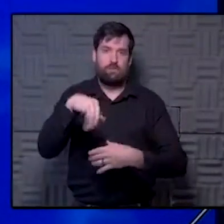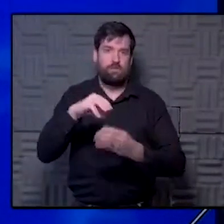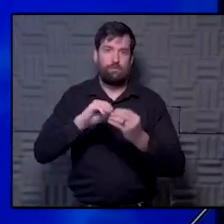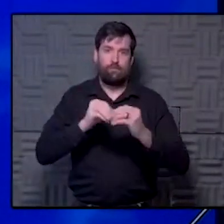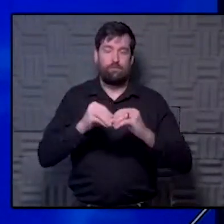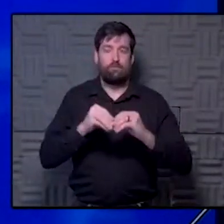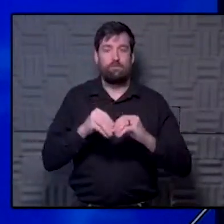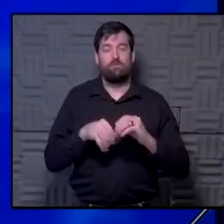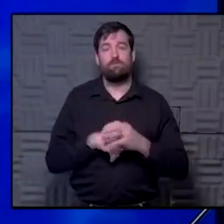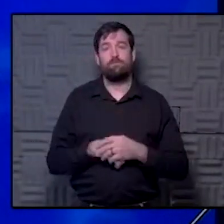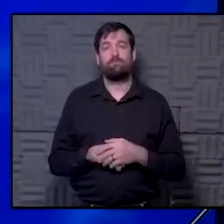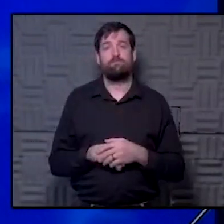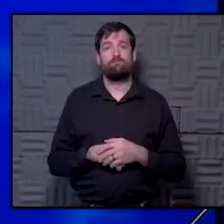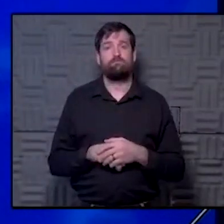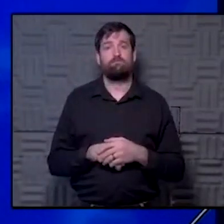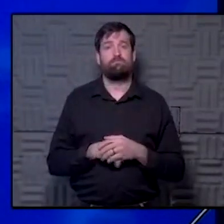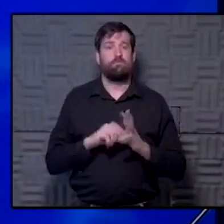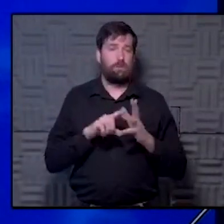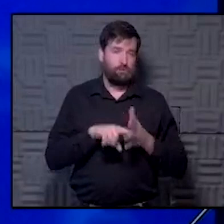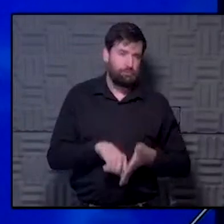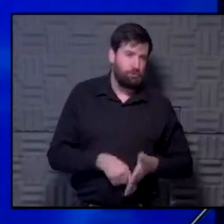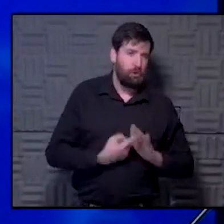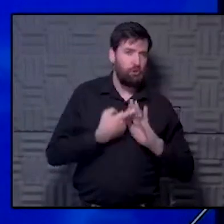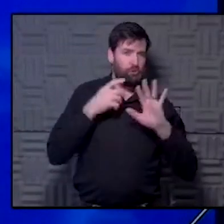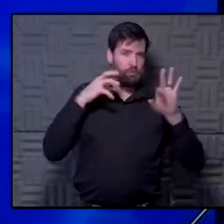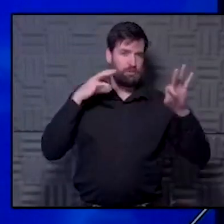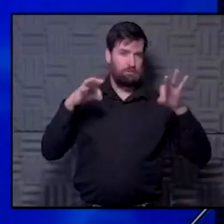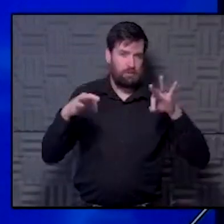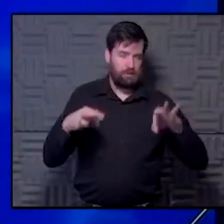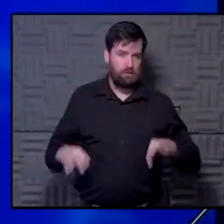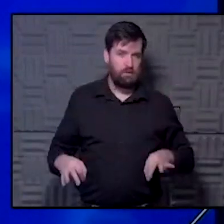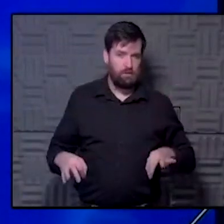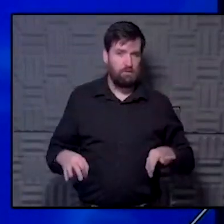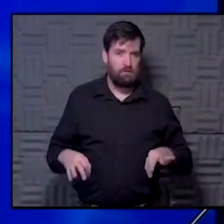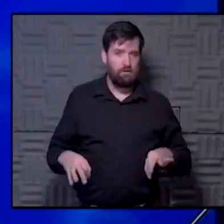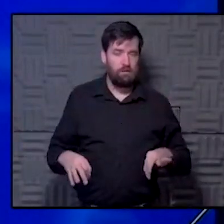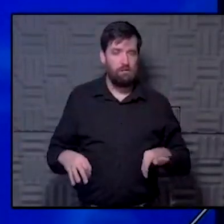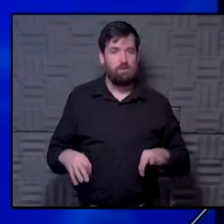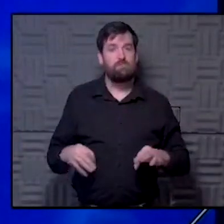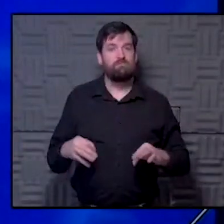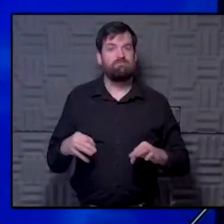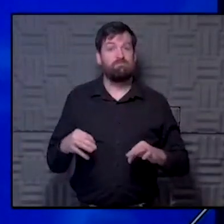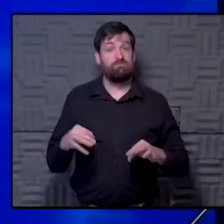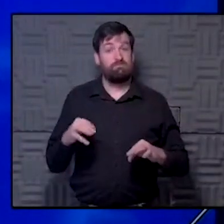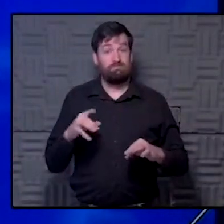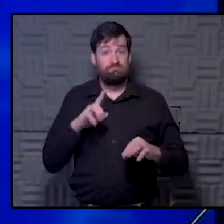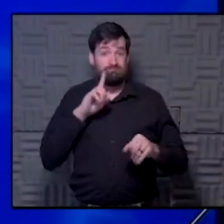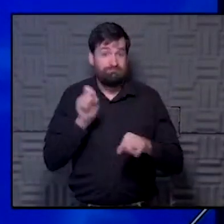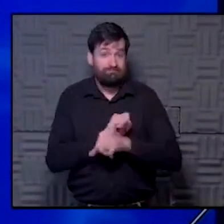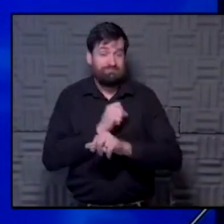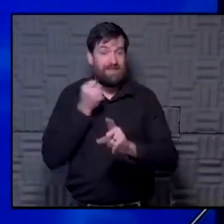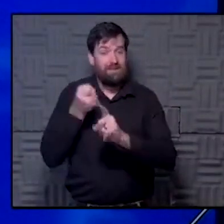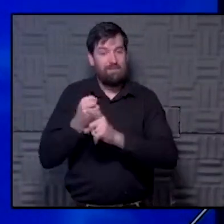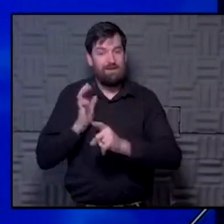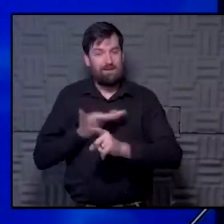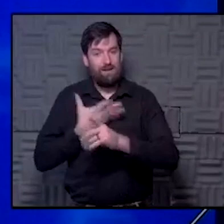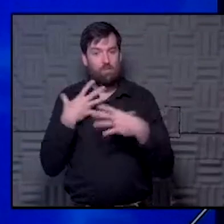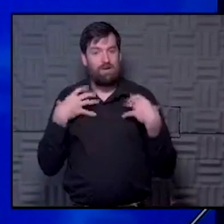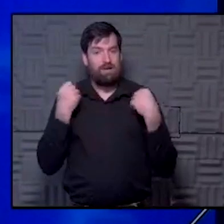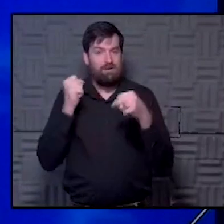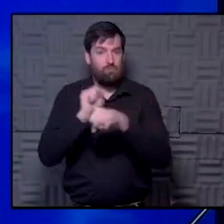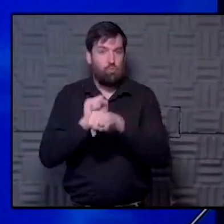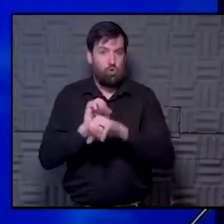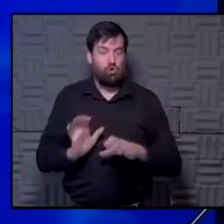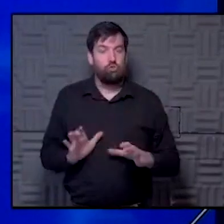And to start to explain the thought that that probably is having an impact on our number of healthcare workers who are